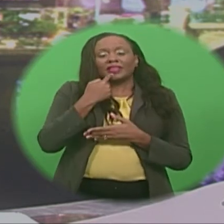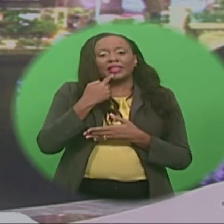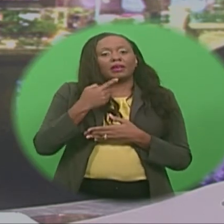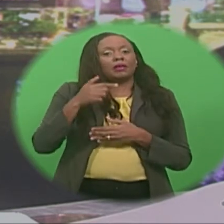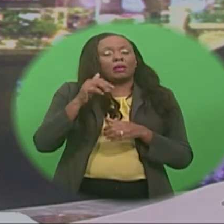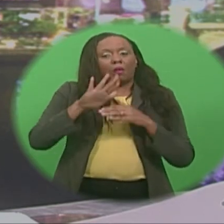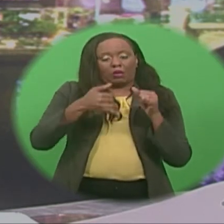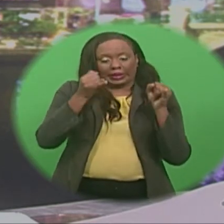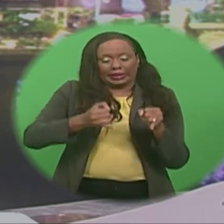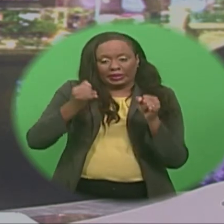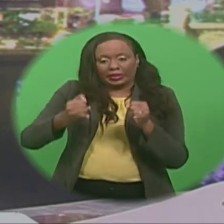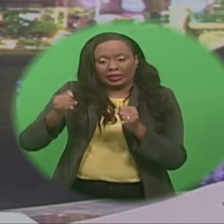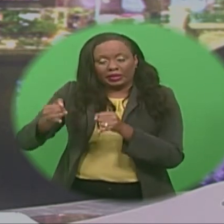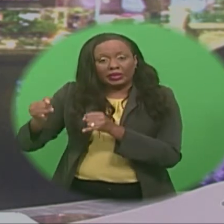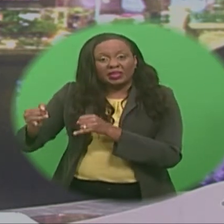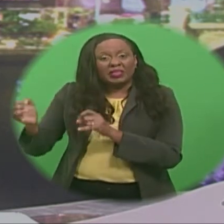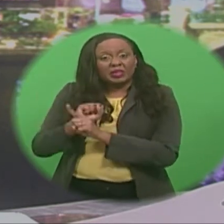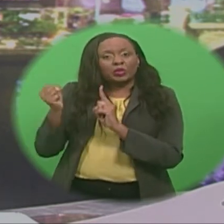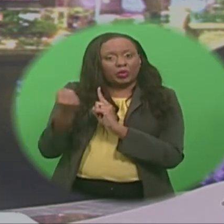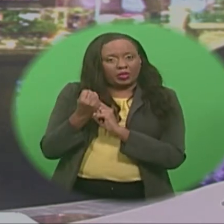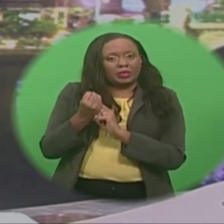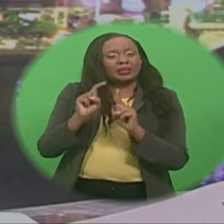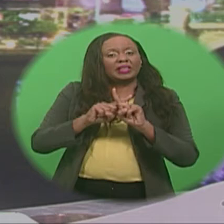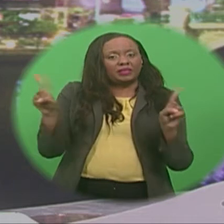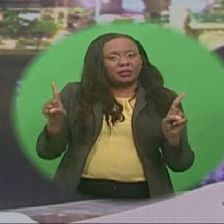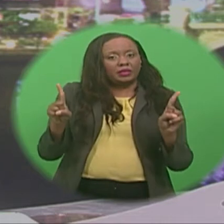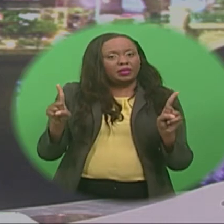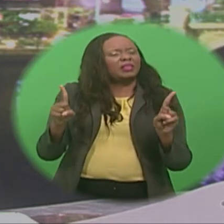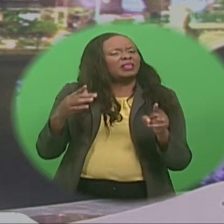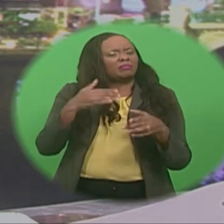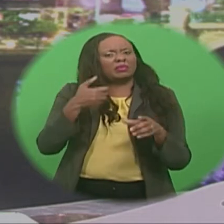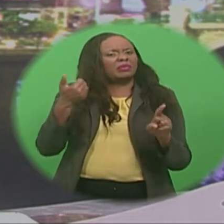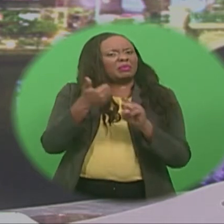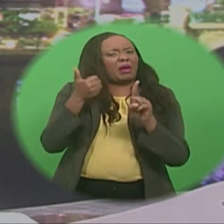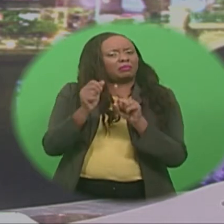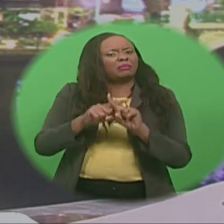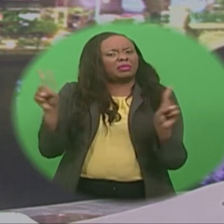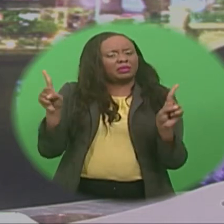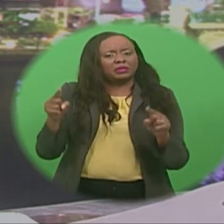on its own merit, as there are societal influences that may impact a child's behavior.